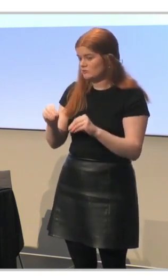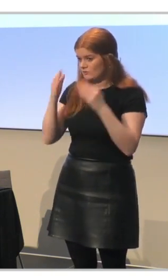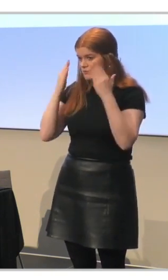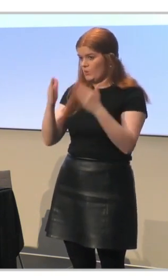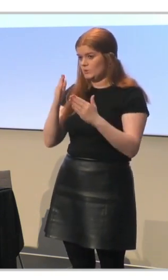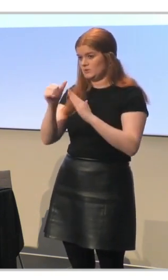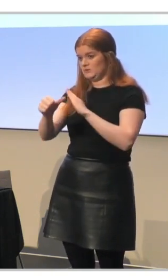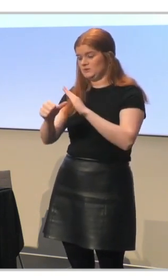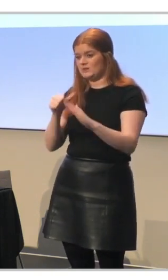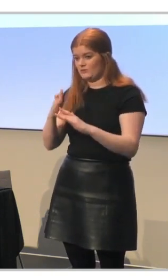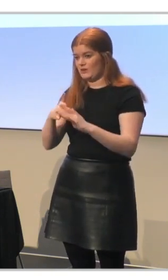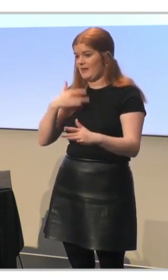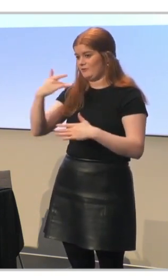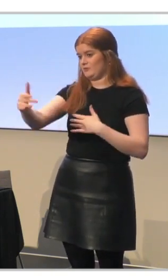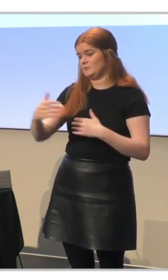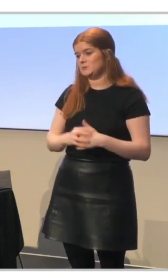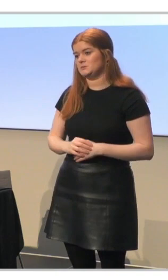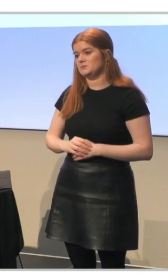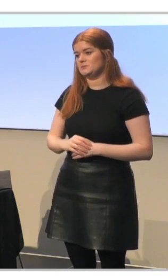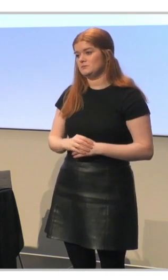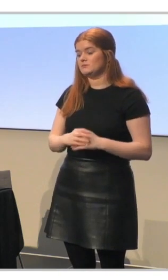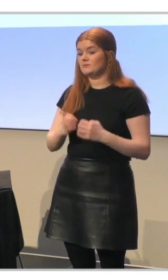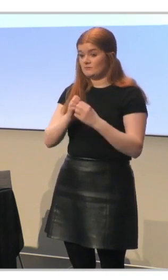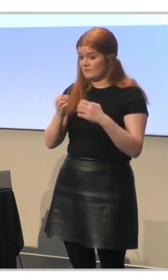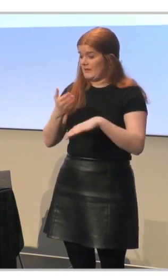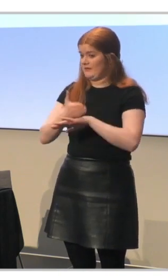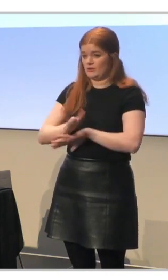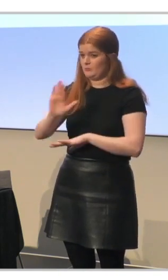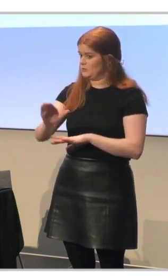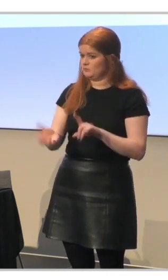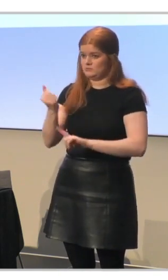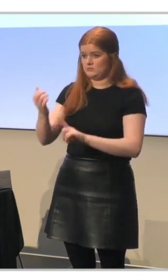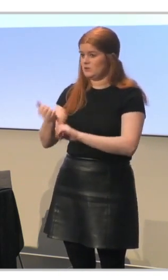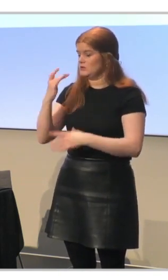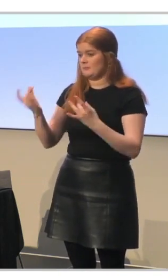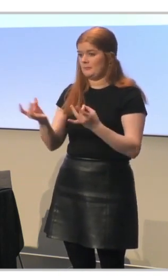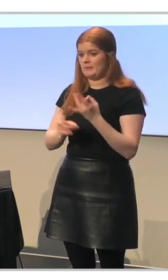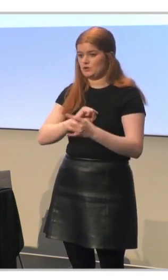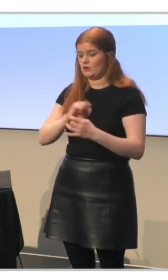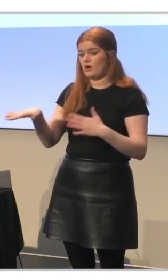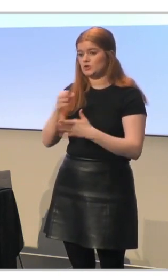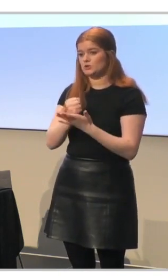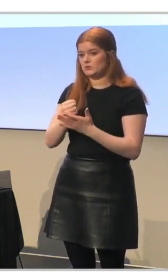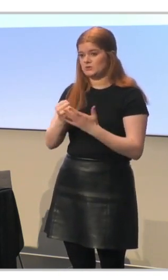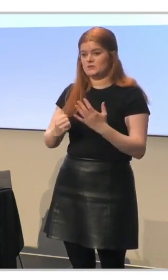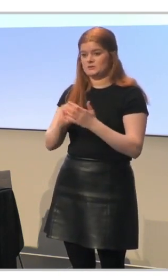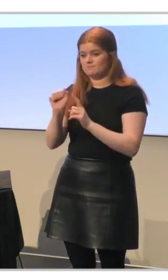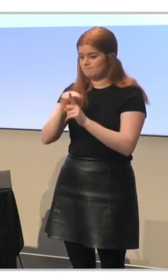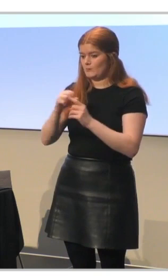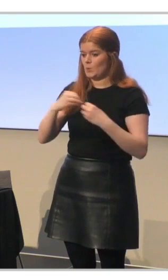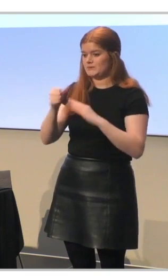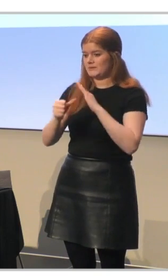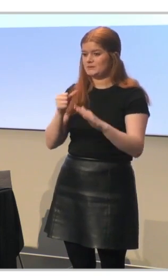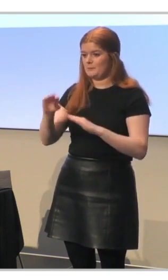on skills for life. Every effort must be taken to enable students to develop skills that are meaningful, that will increase